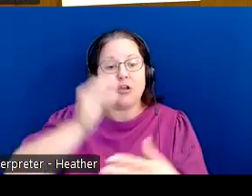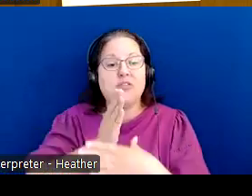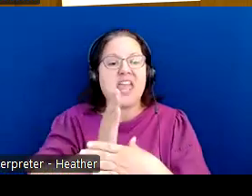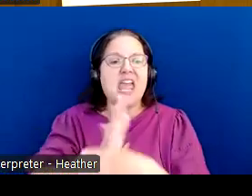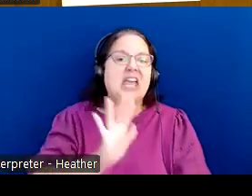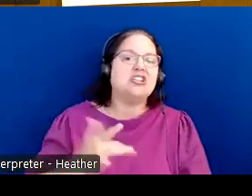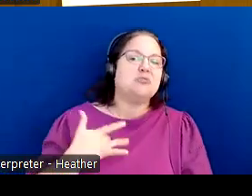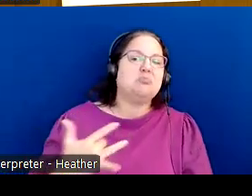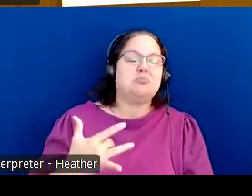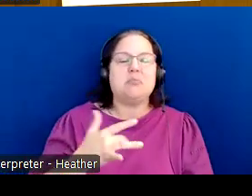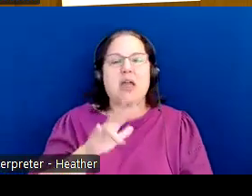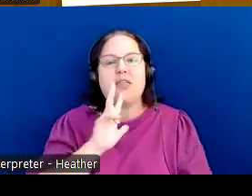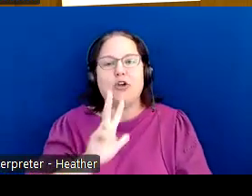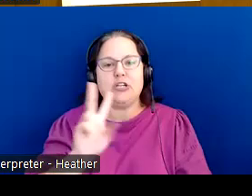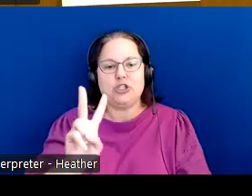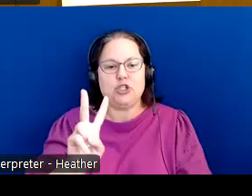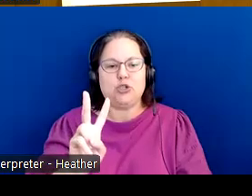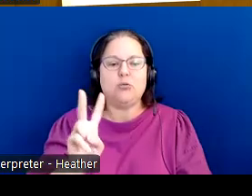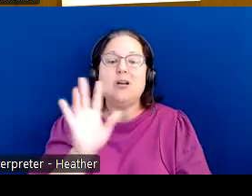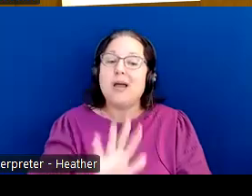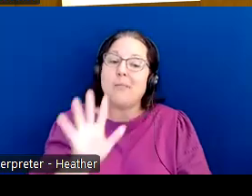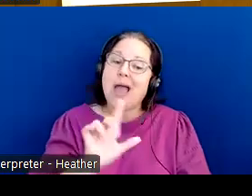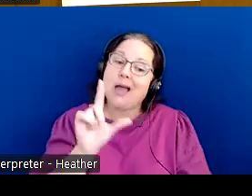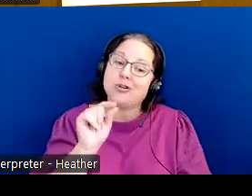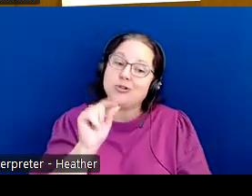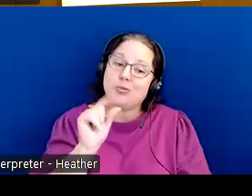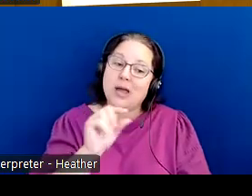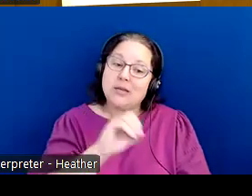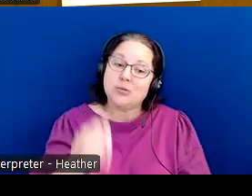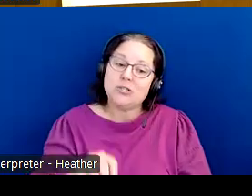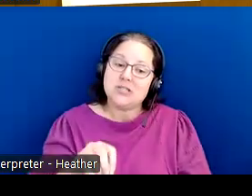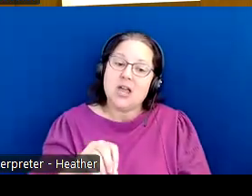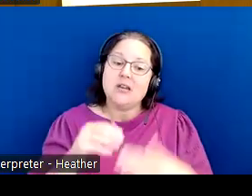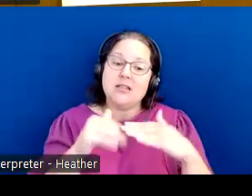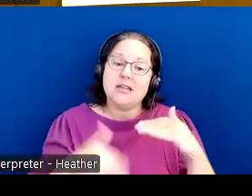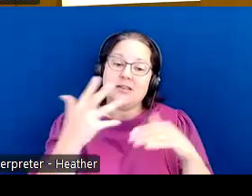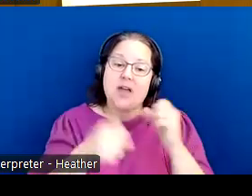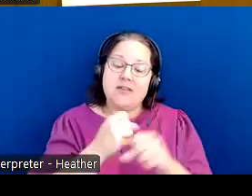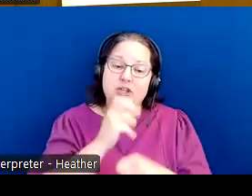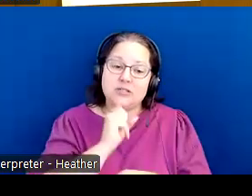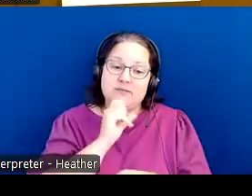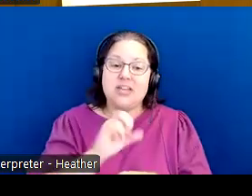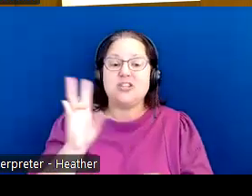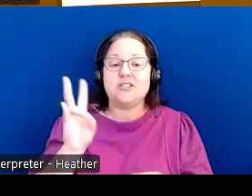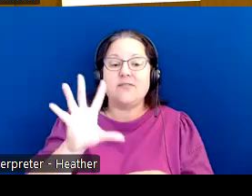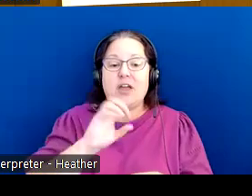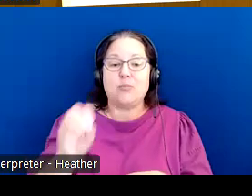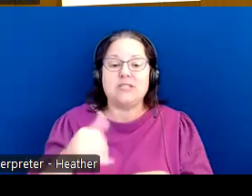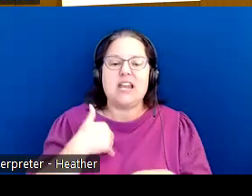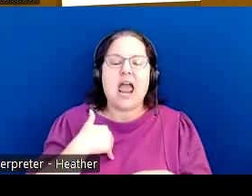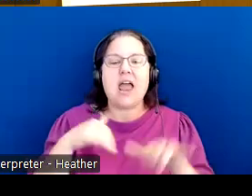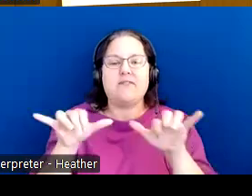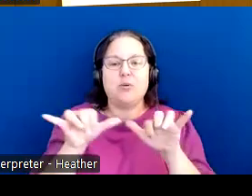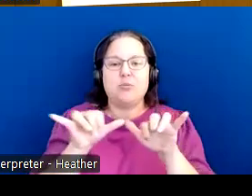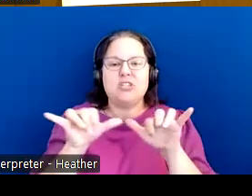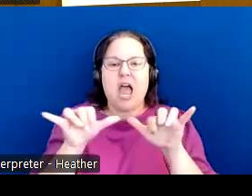32. There are about 20% less than 5 years of age, and 75% have a burn size less than